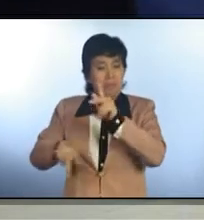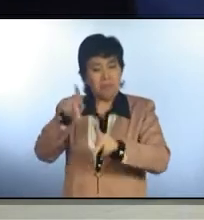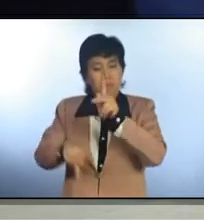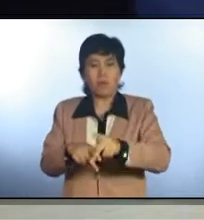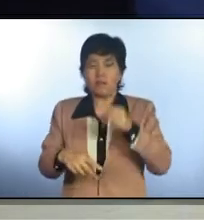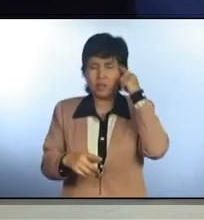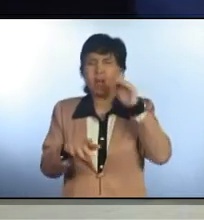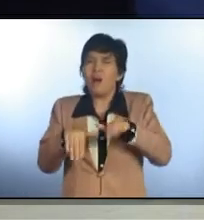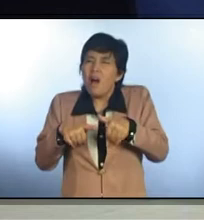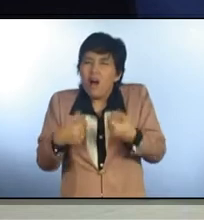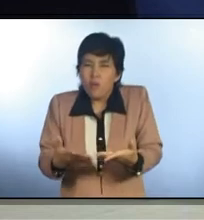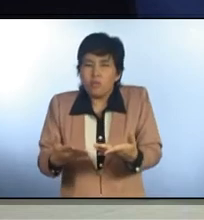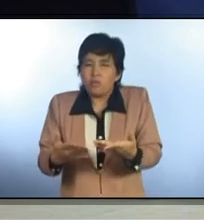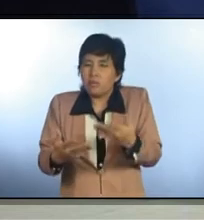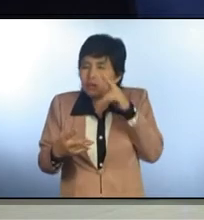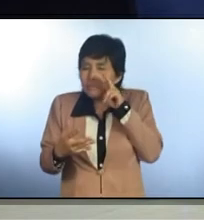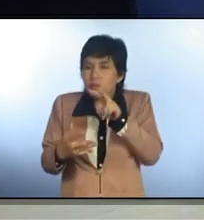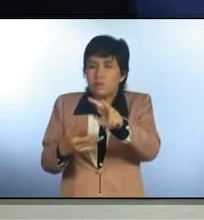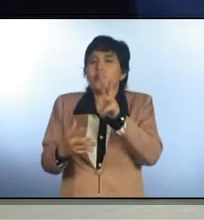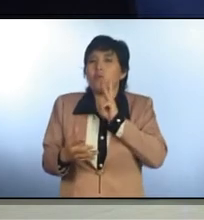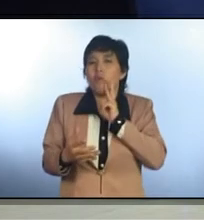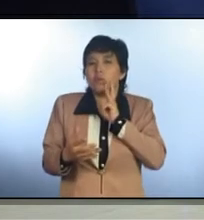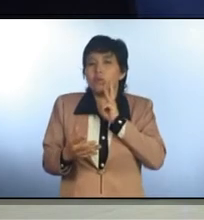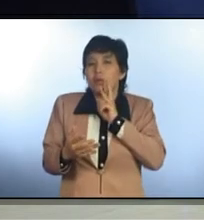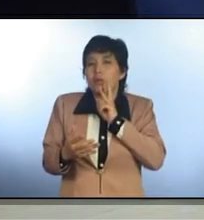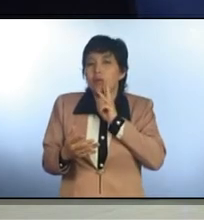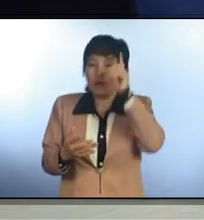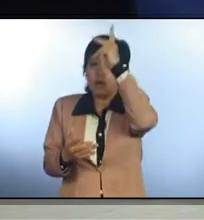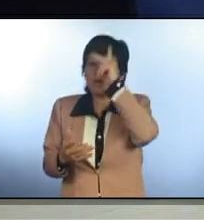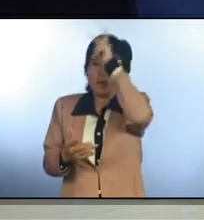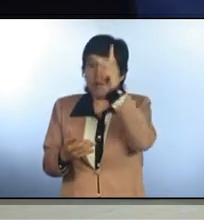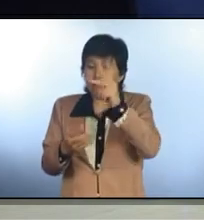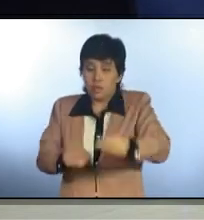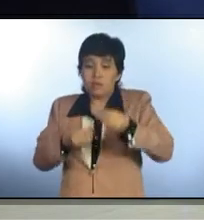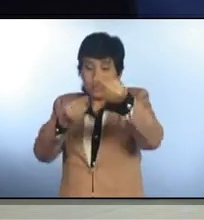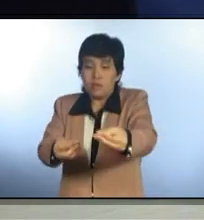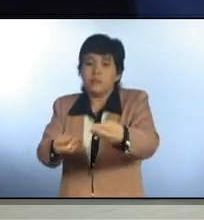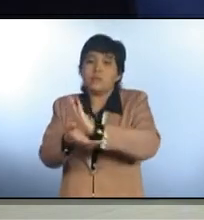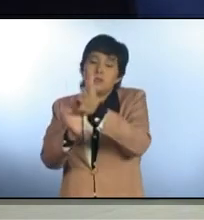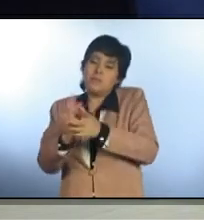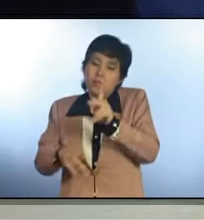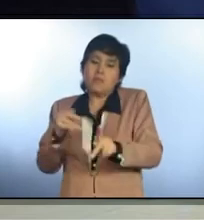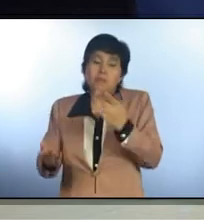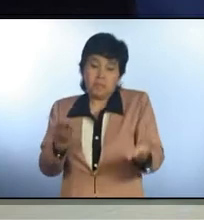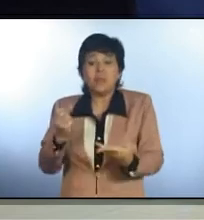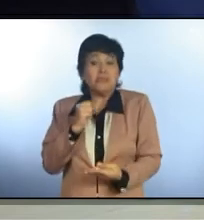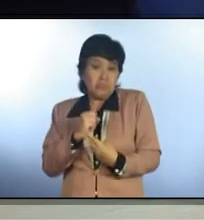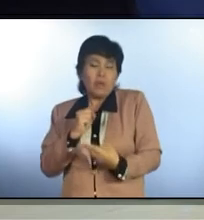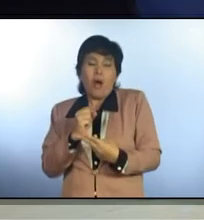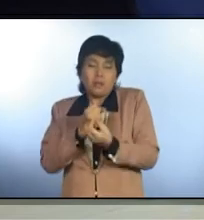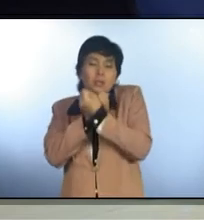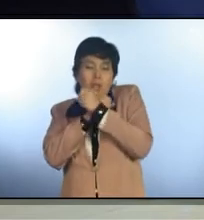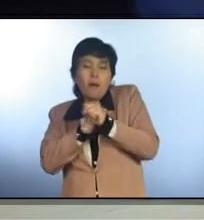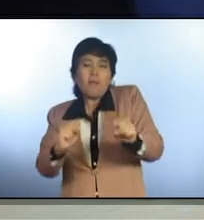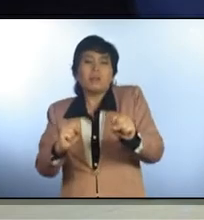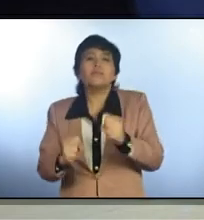people towards how they view the water that the government provides. So people might say it's safe to drink. Other